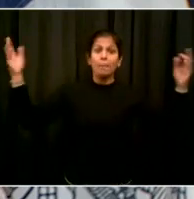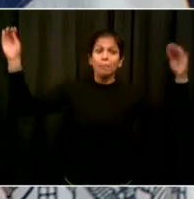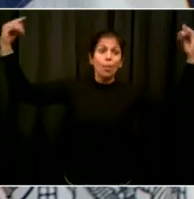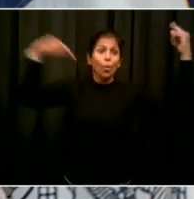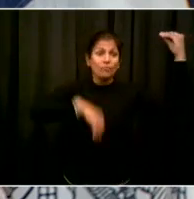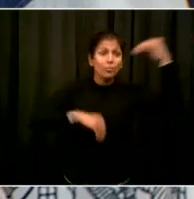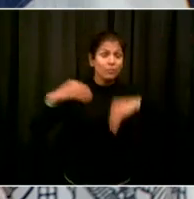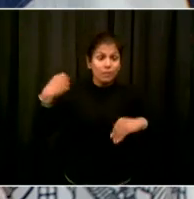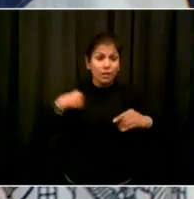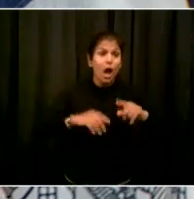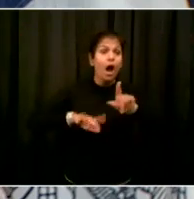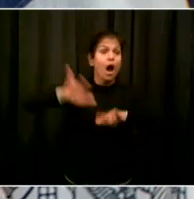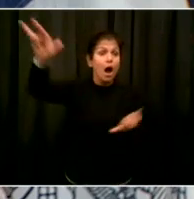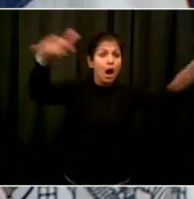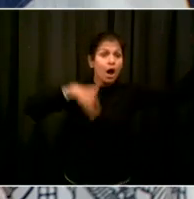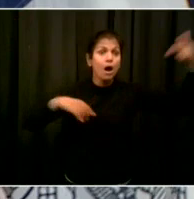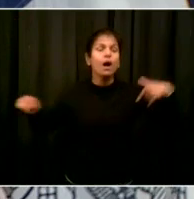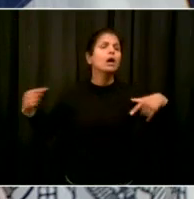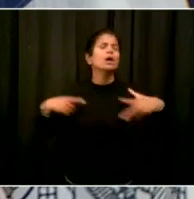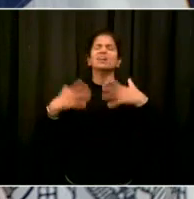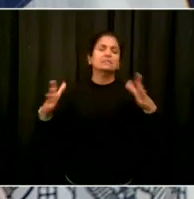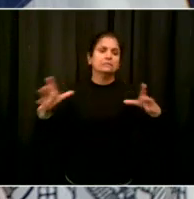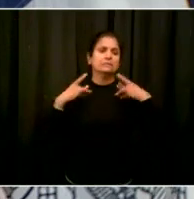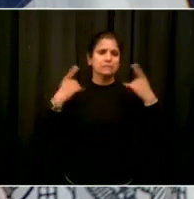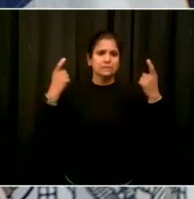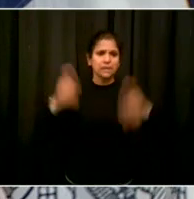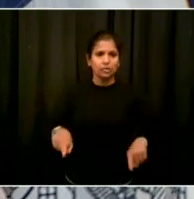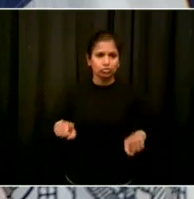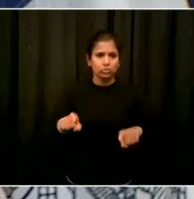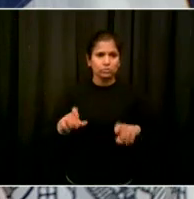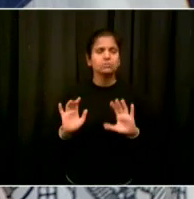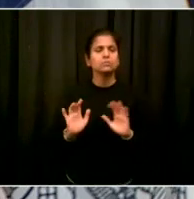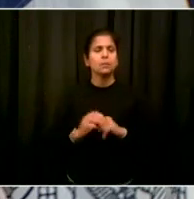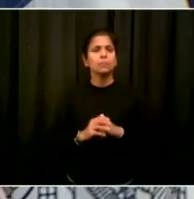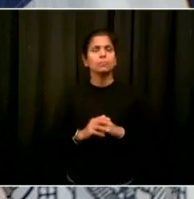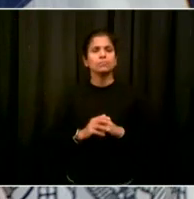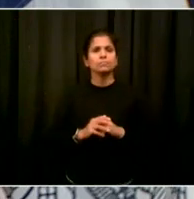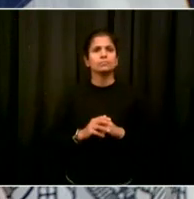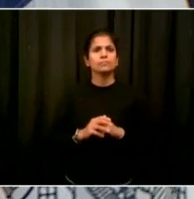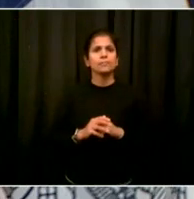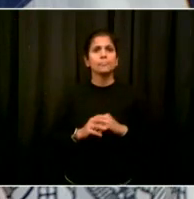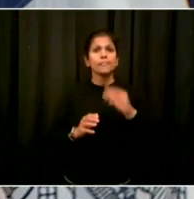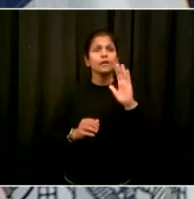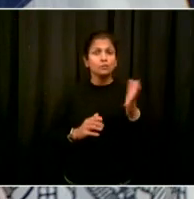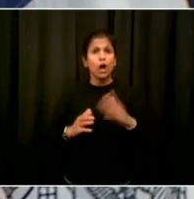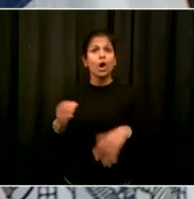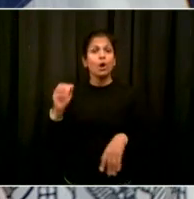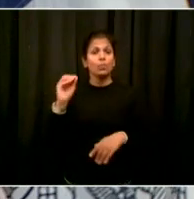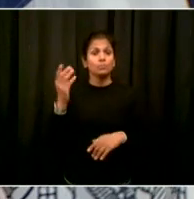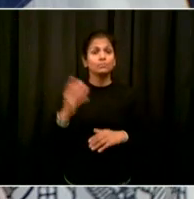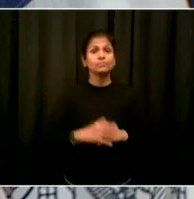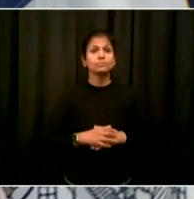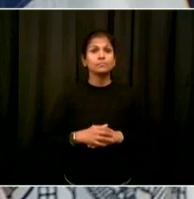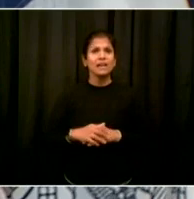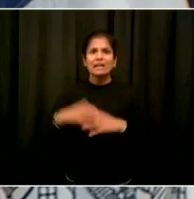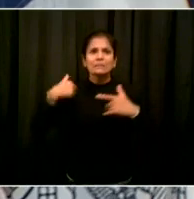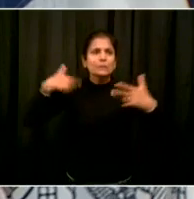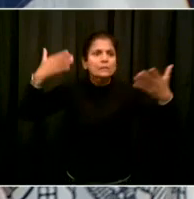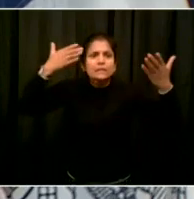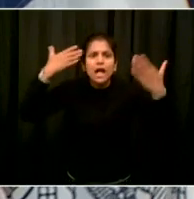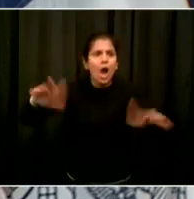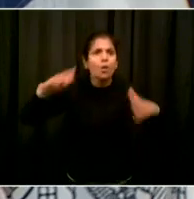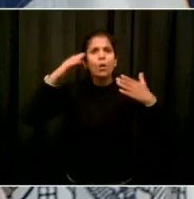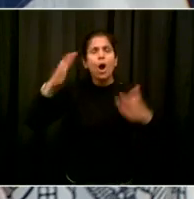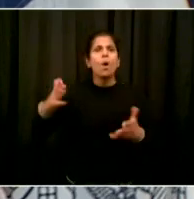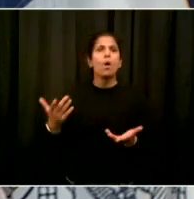York City or people from New York City coming back from one of those places could well be contributing. So we don't have, at best as I understand from the conversations with our